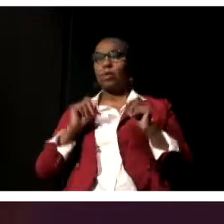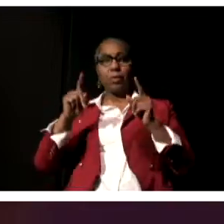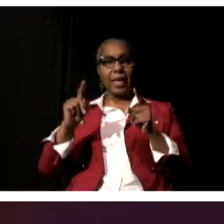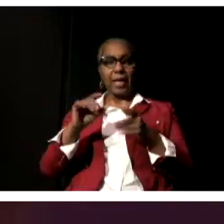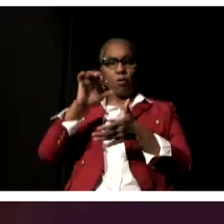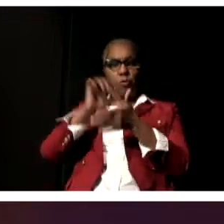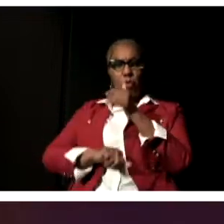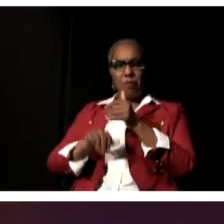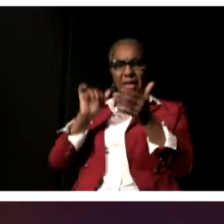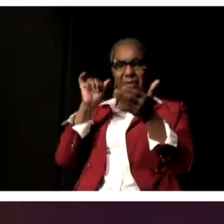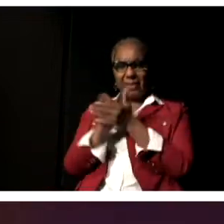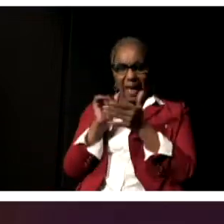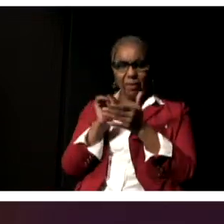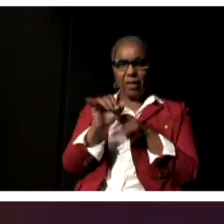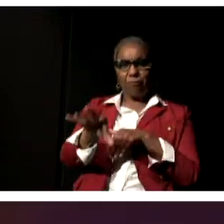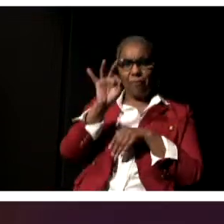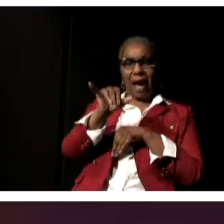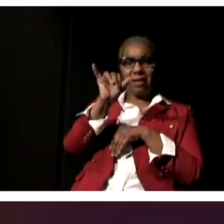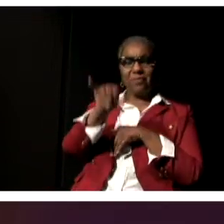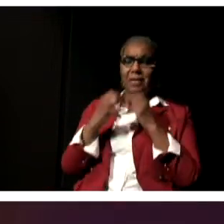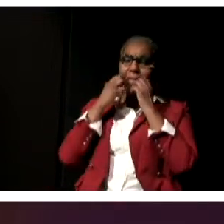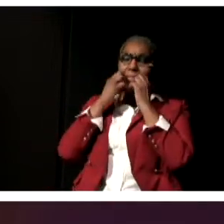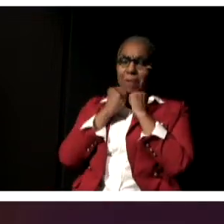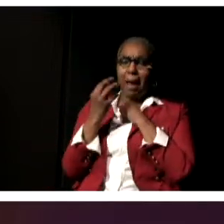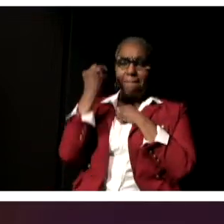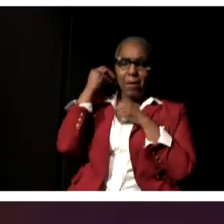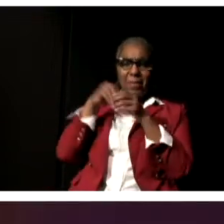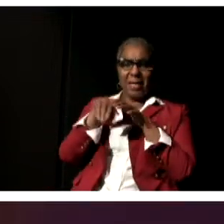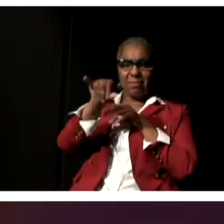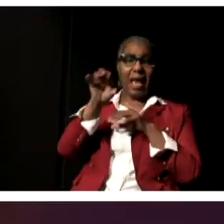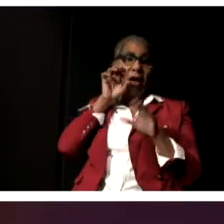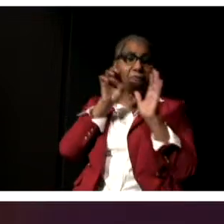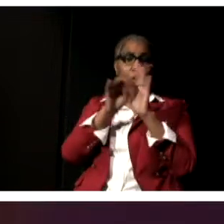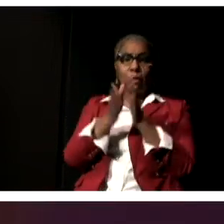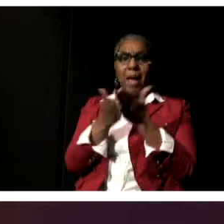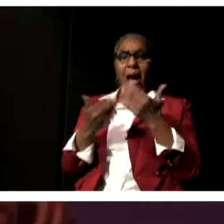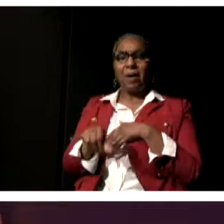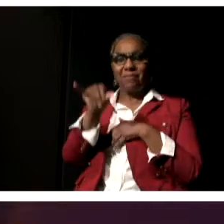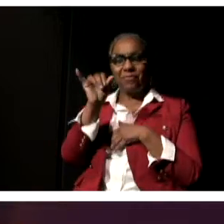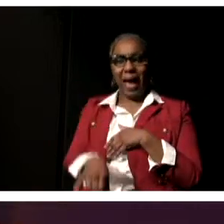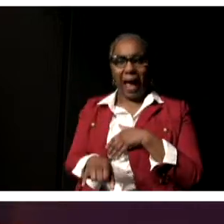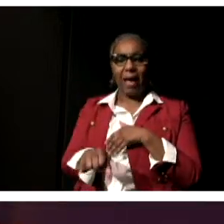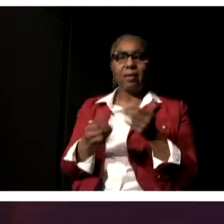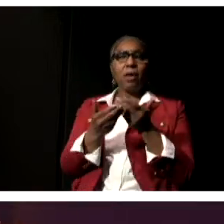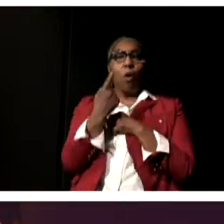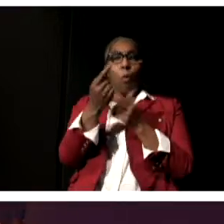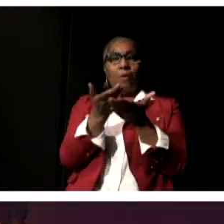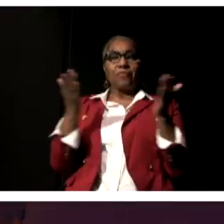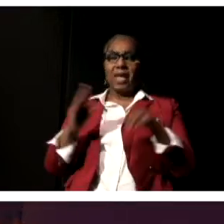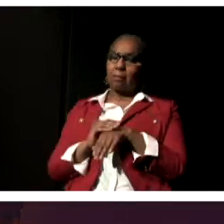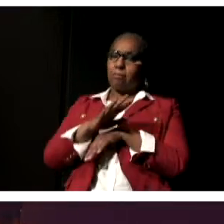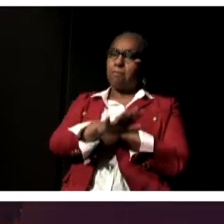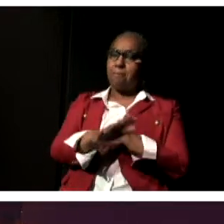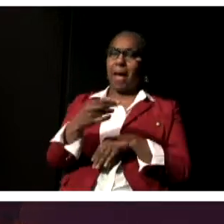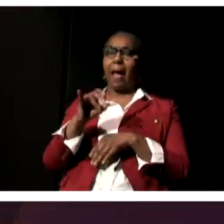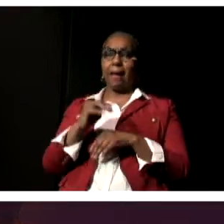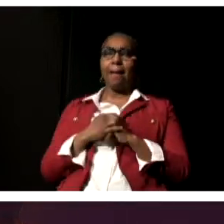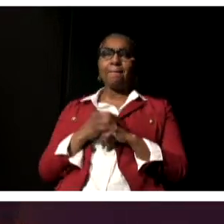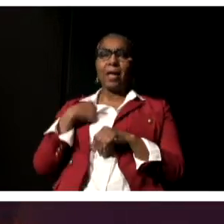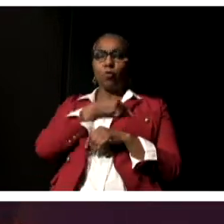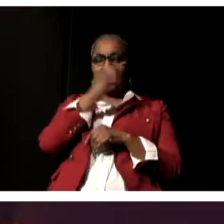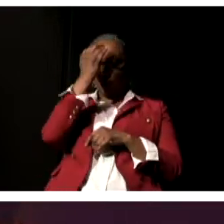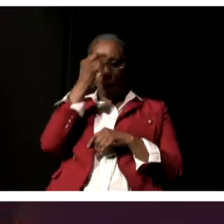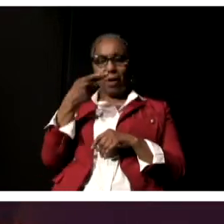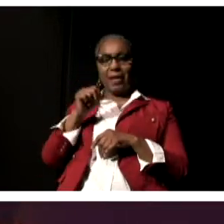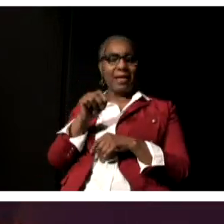Removing that rubble to recover the precious memories in this photo album was one thing that really impacted him, and we know he'll